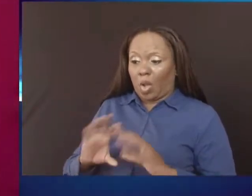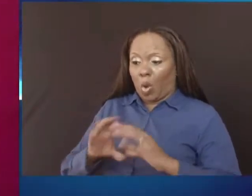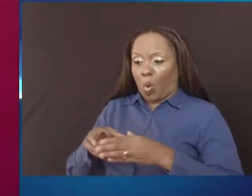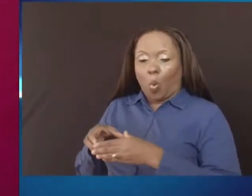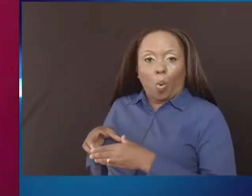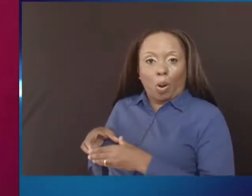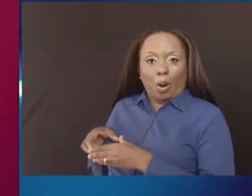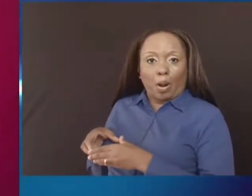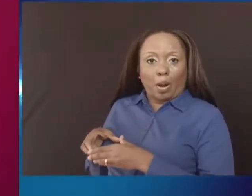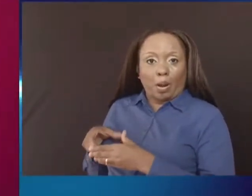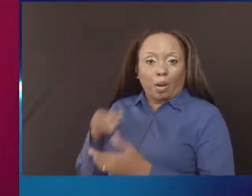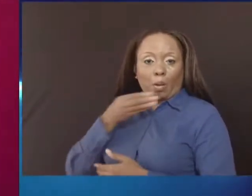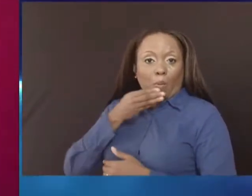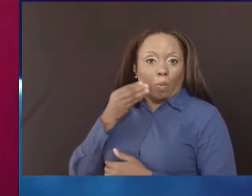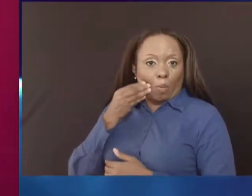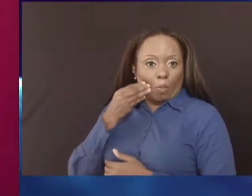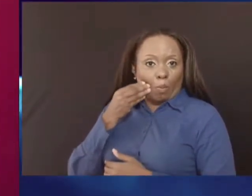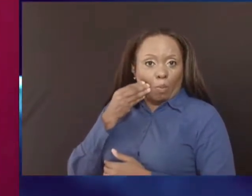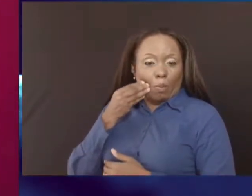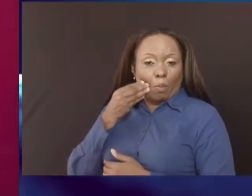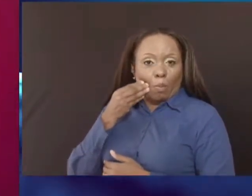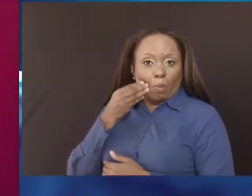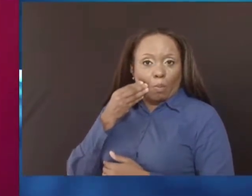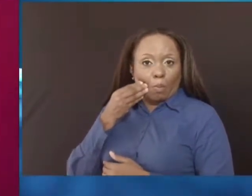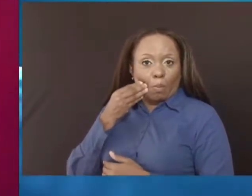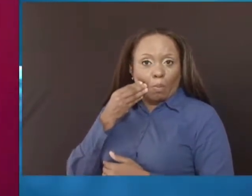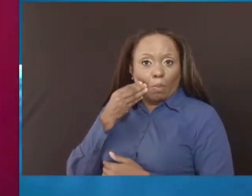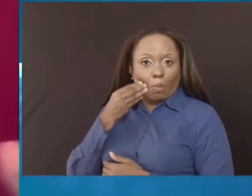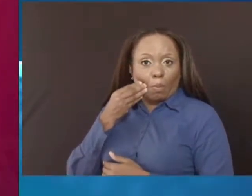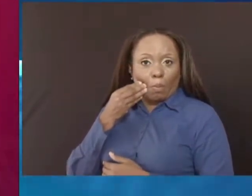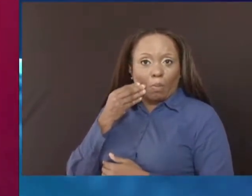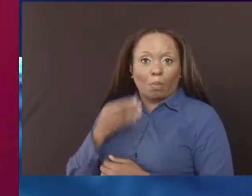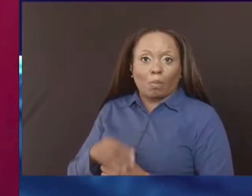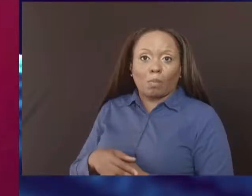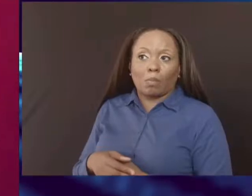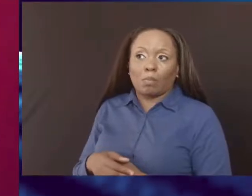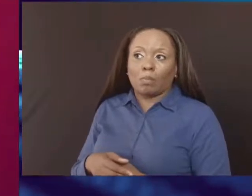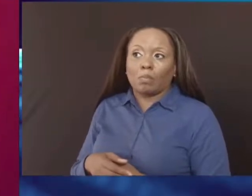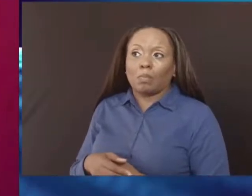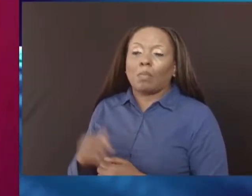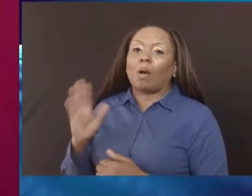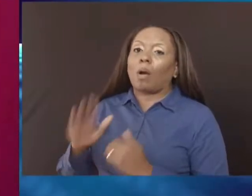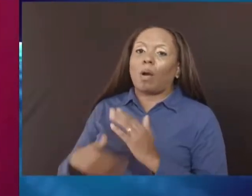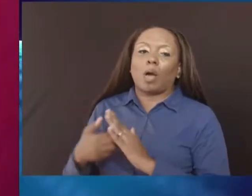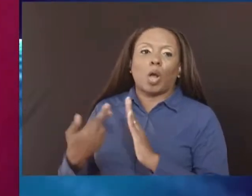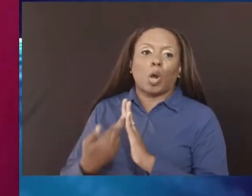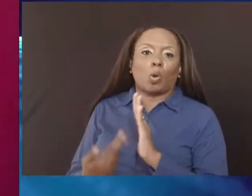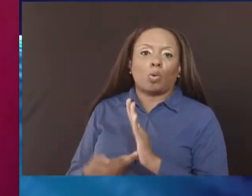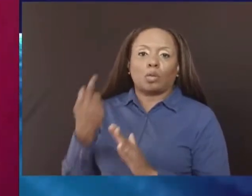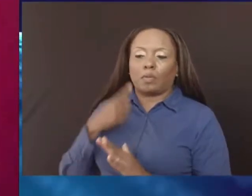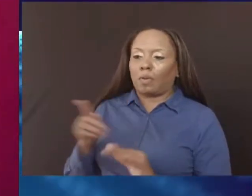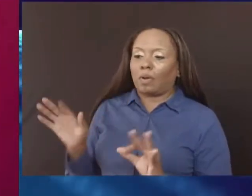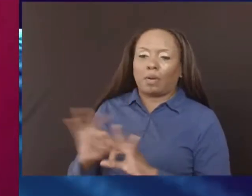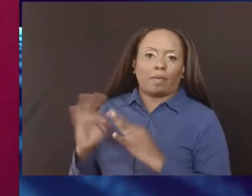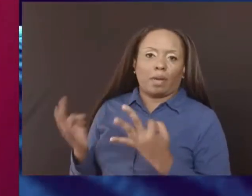or isolating in their home, we apply the rule to the entire household and not just to the